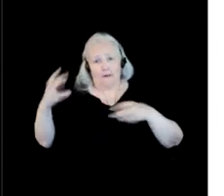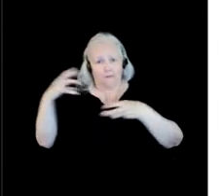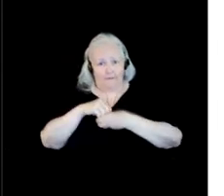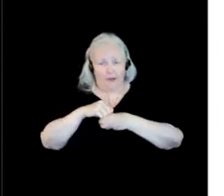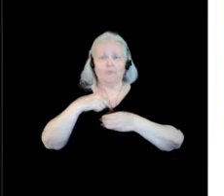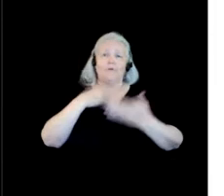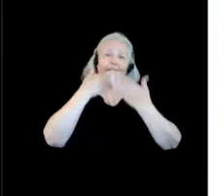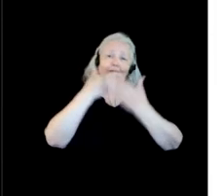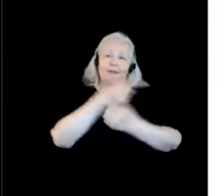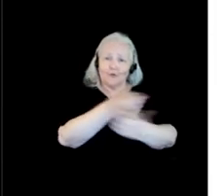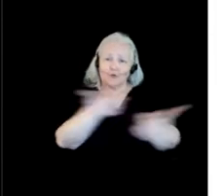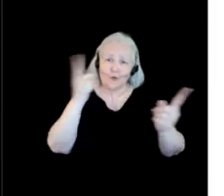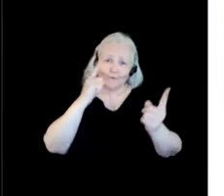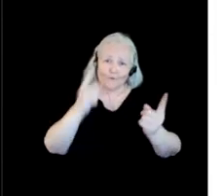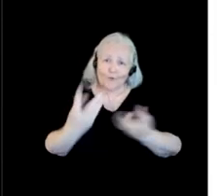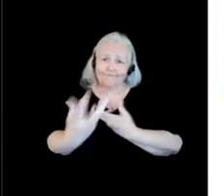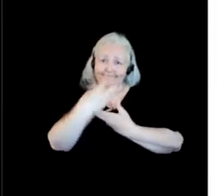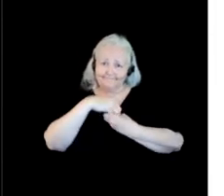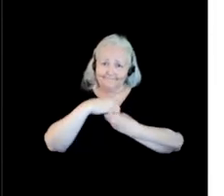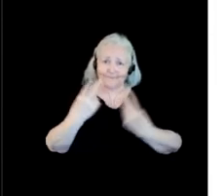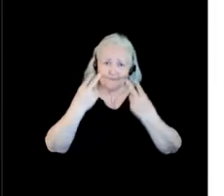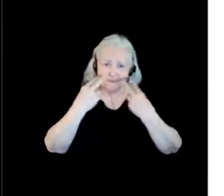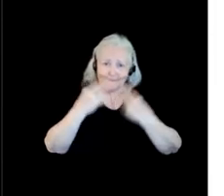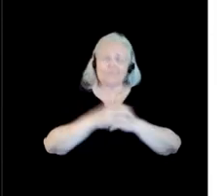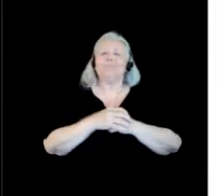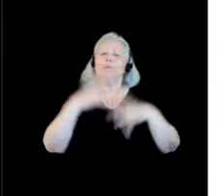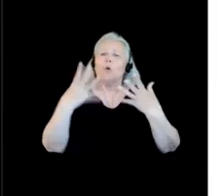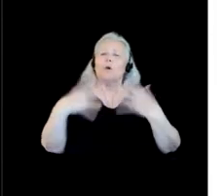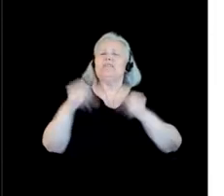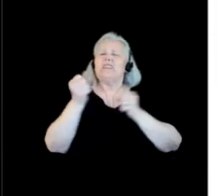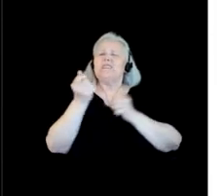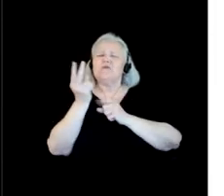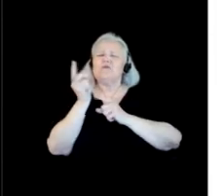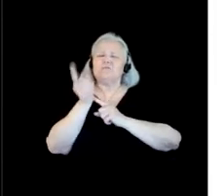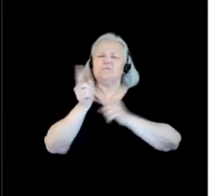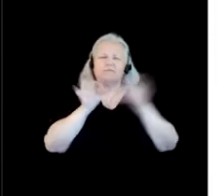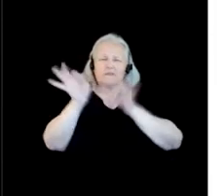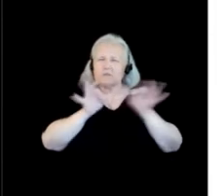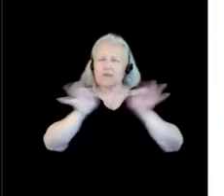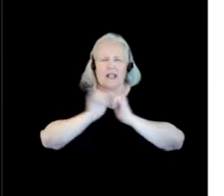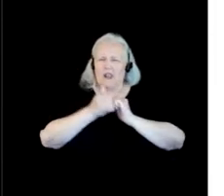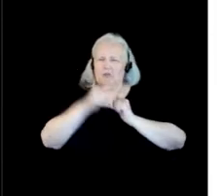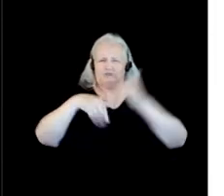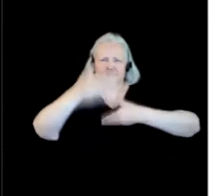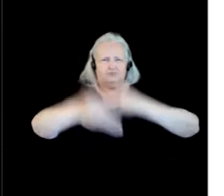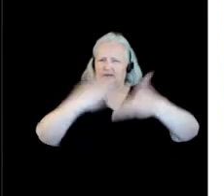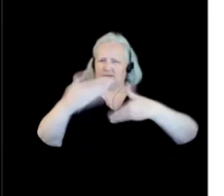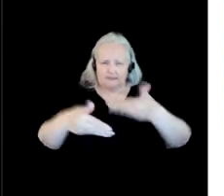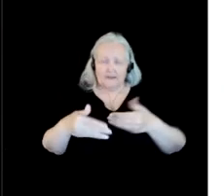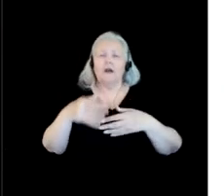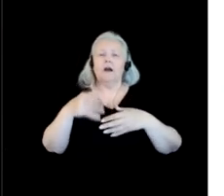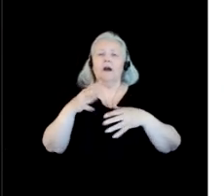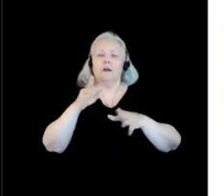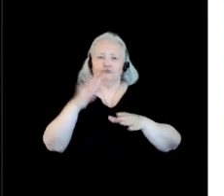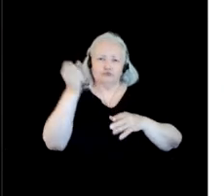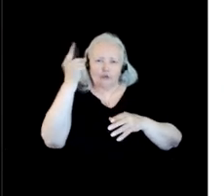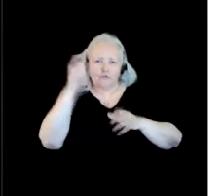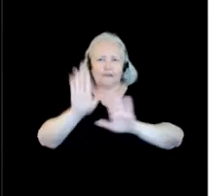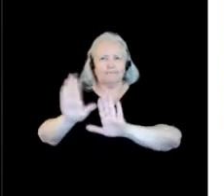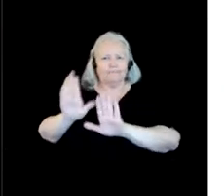here. I'd like to take just a few moments to let you know how the webinar will work and to make sure that you're familiar with the